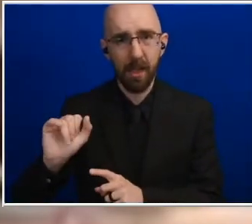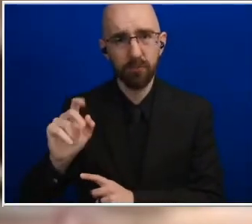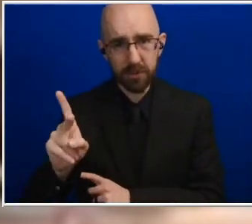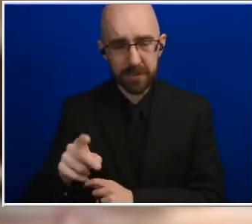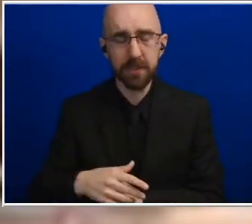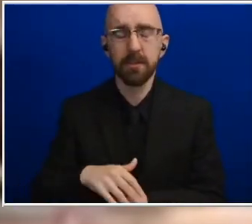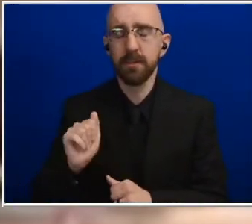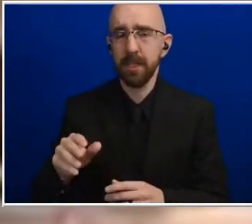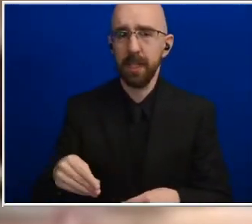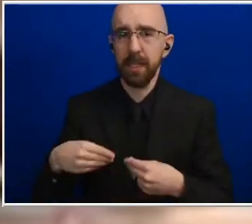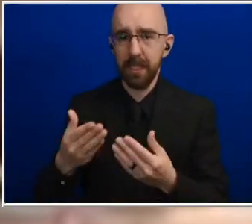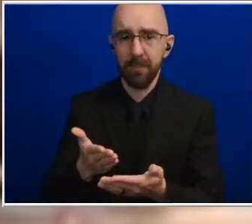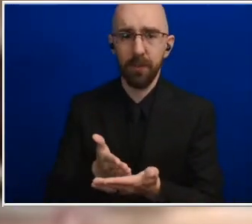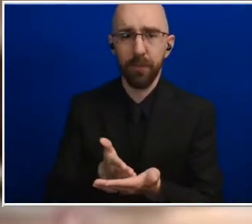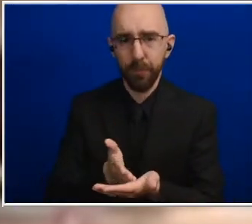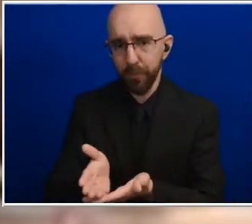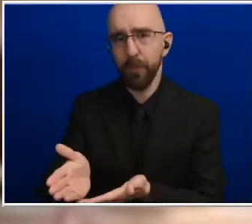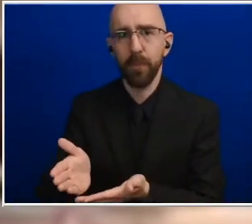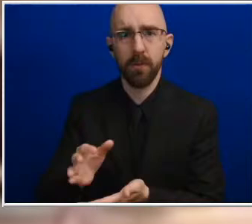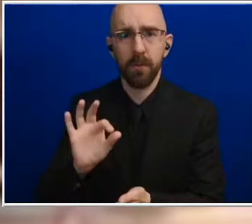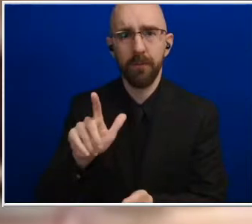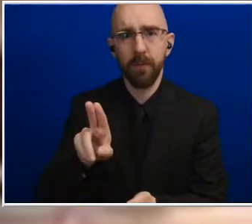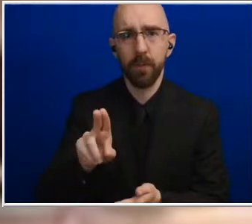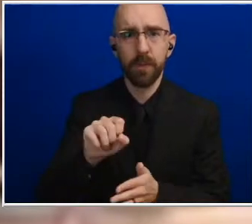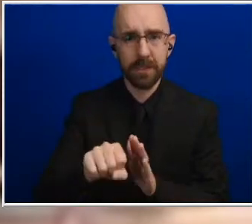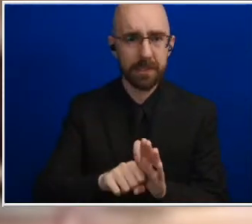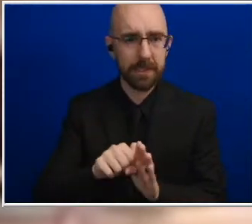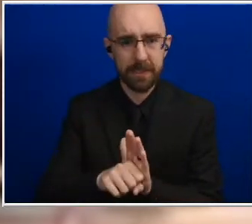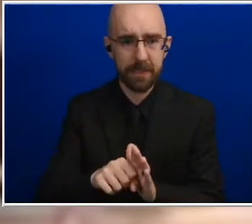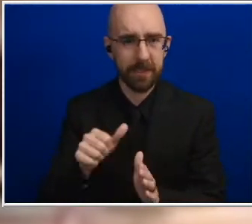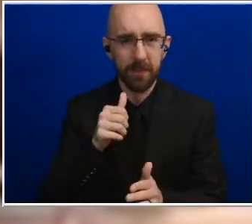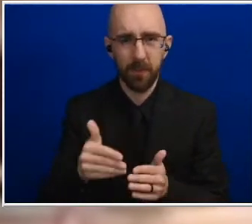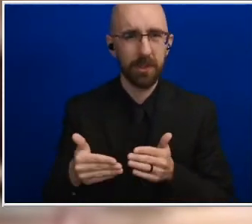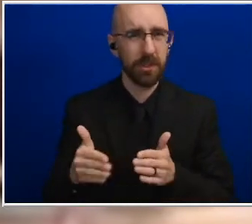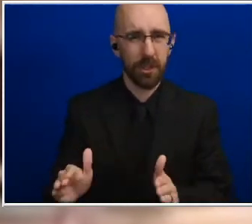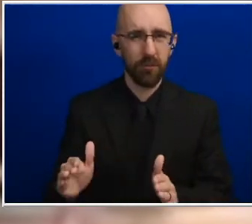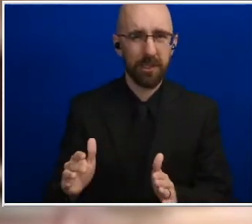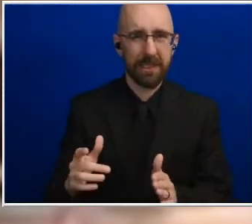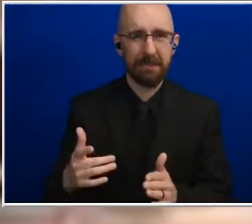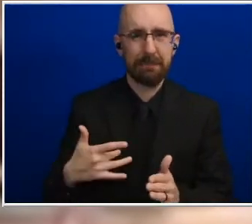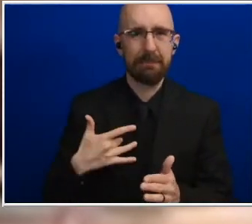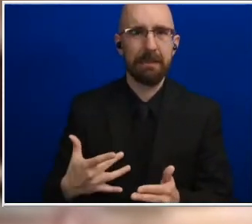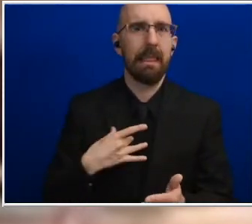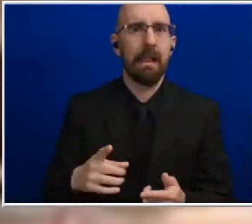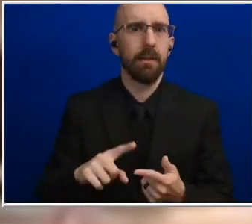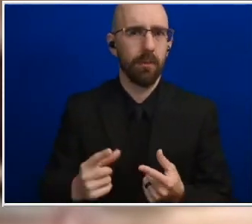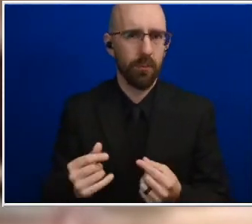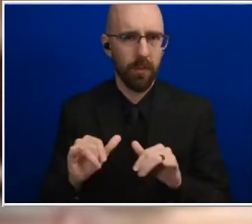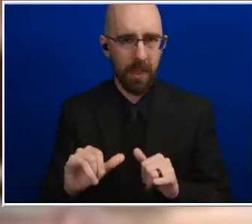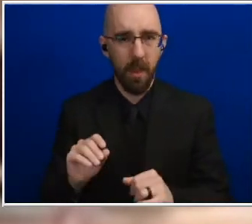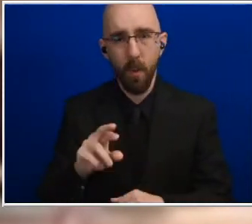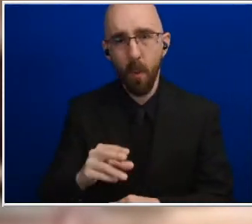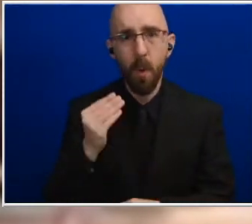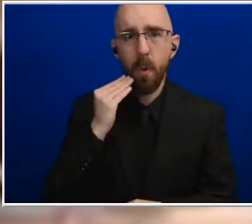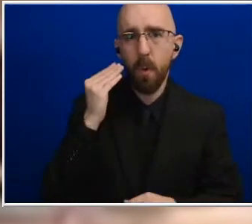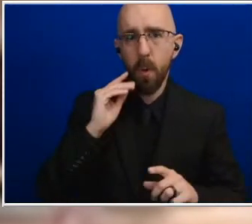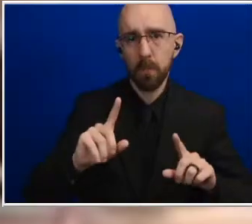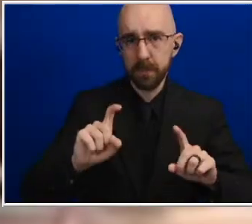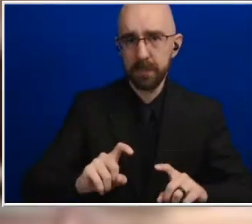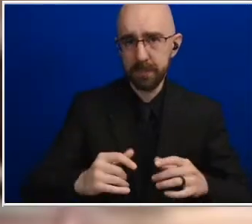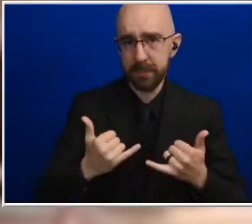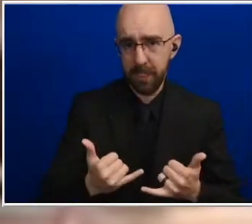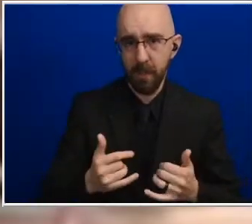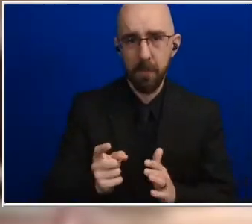to her throughout the flu season. Don't generally like doing that. Or there's home testing now. So the moment she